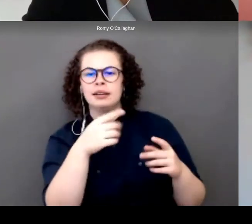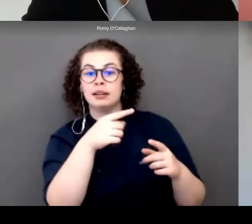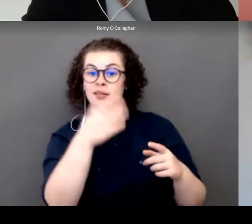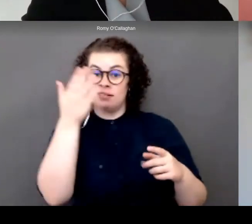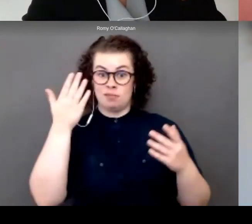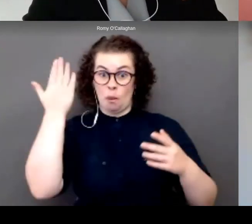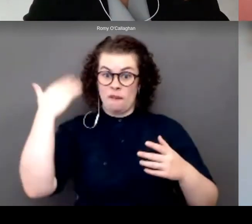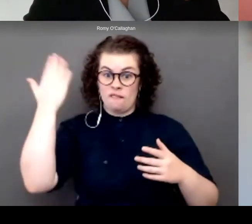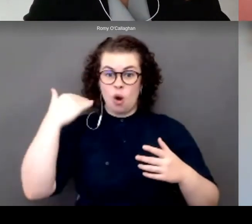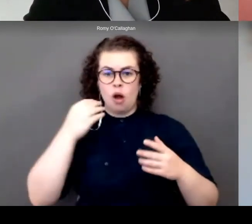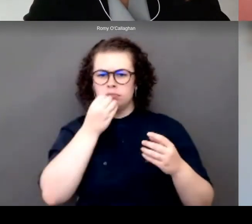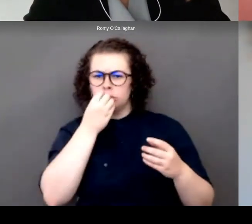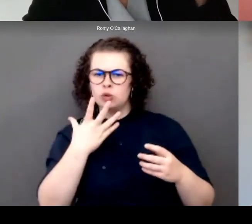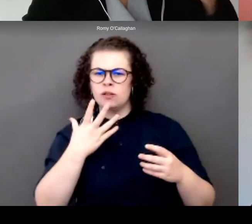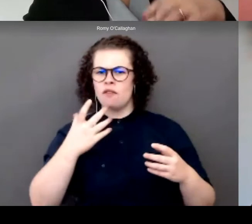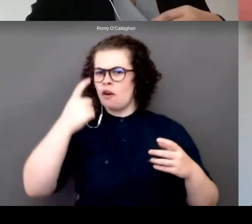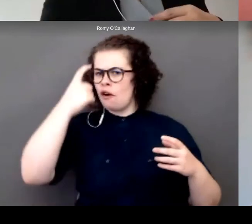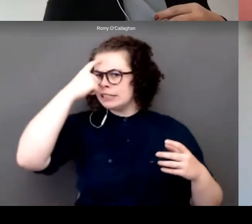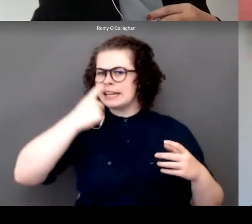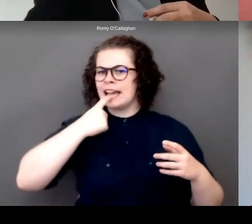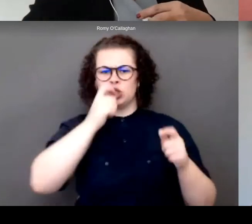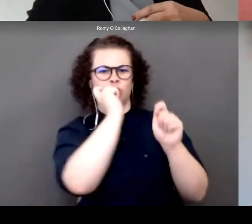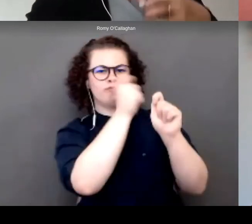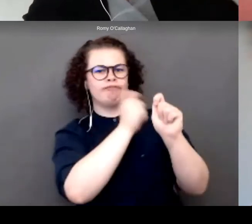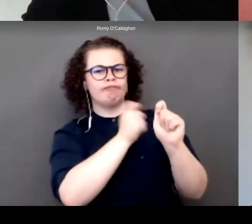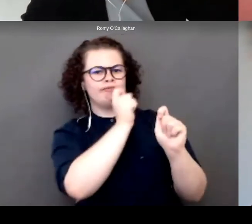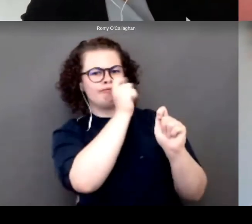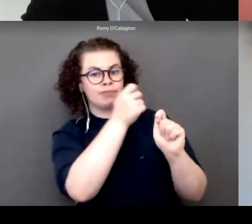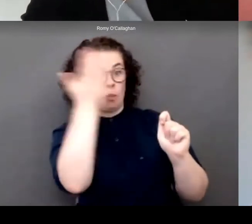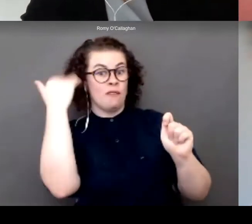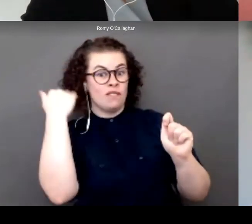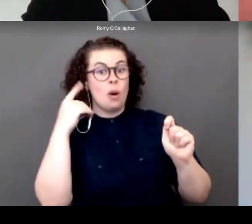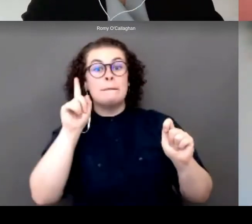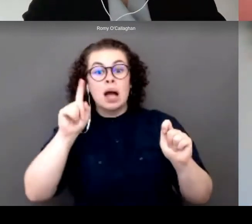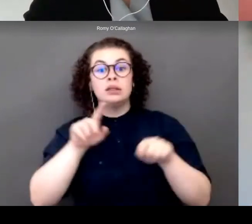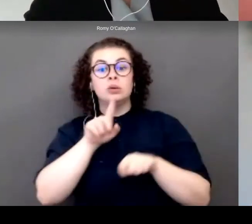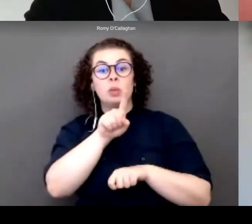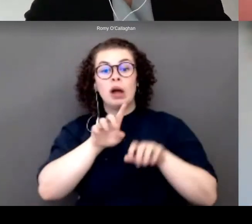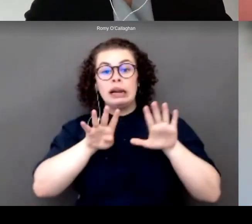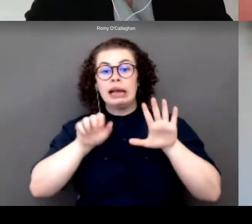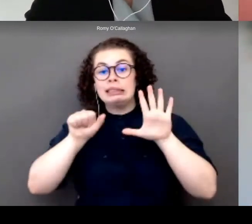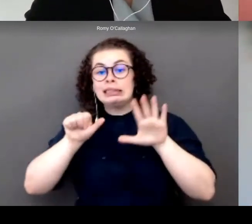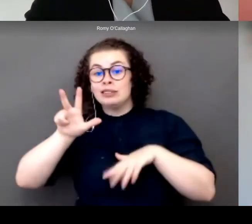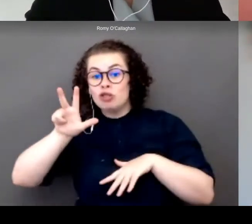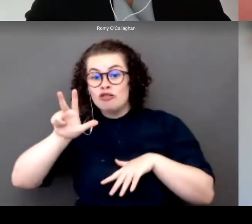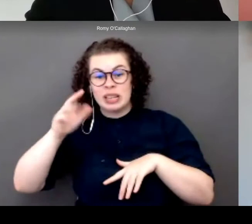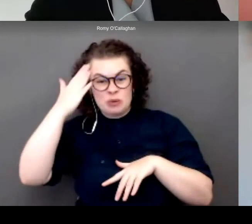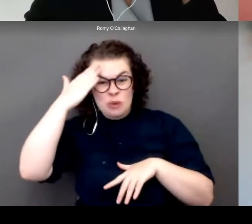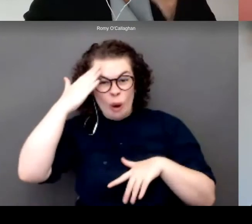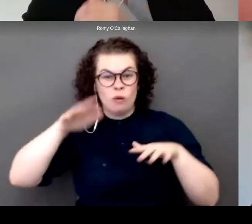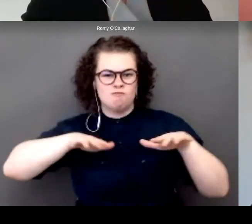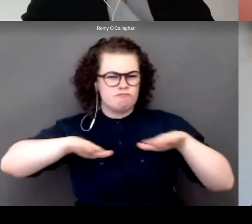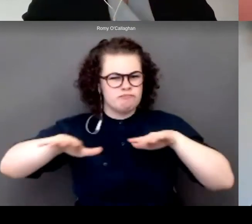existing today because of the earthquake in 1963 and some of the devastation in the previous